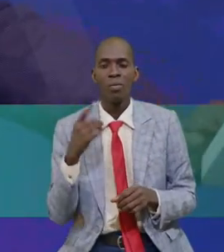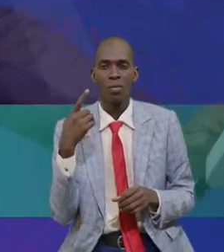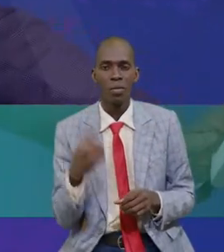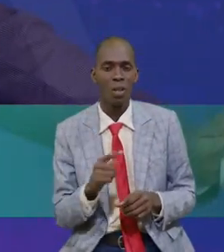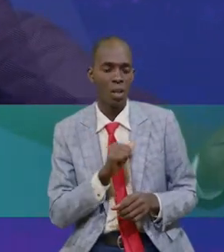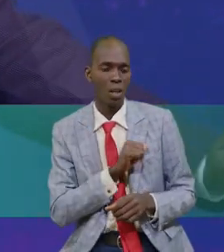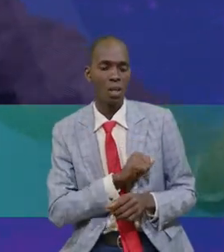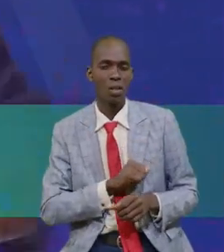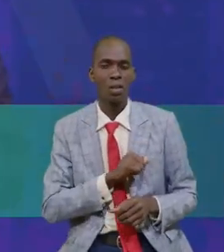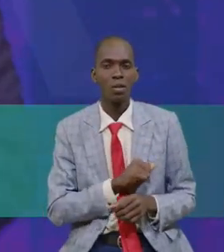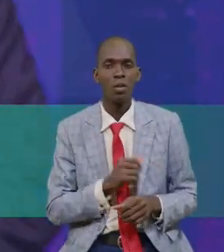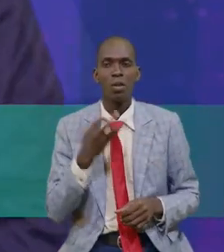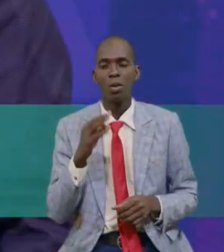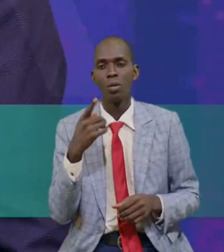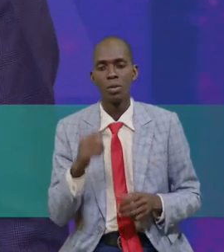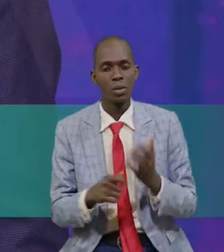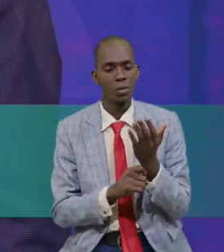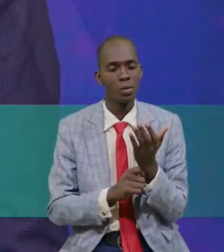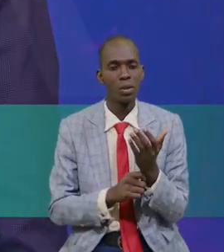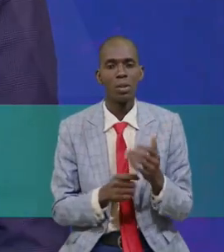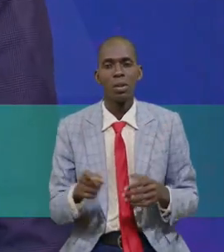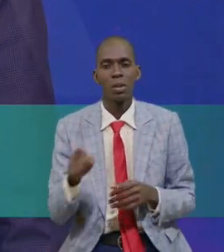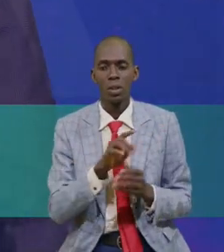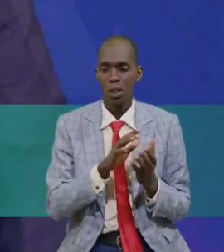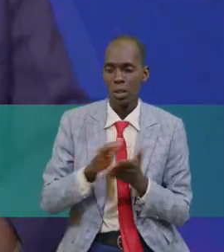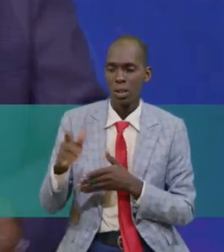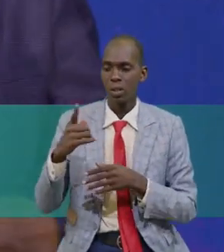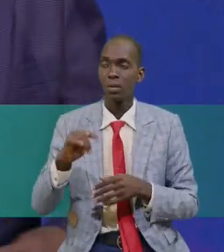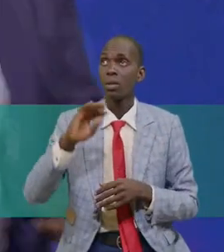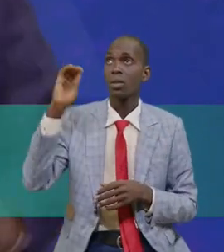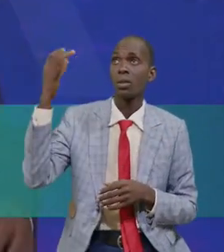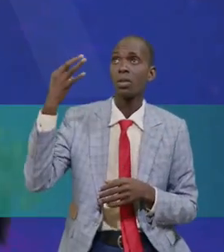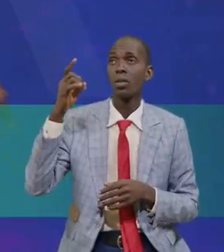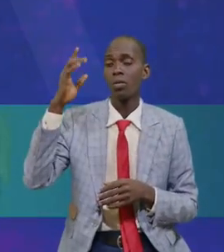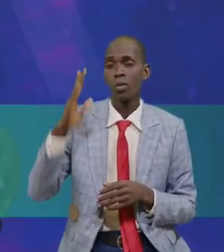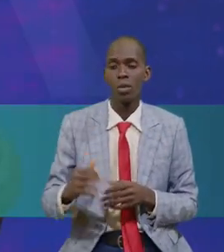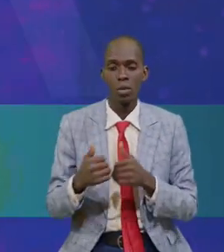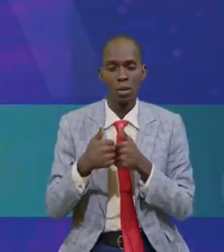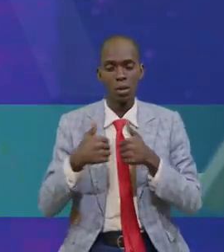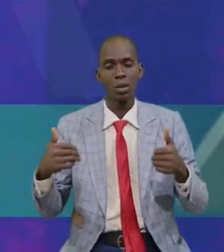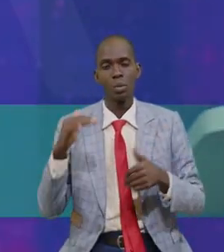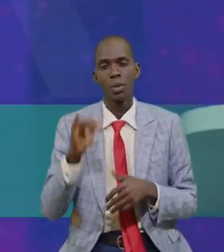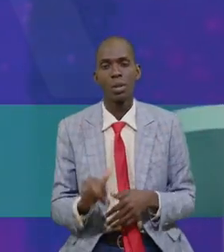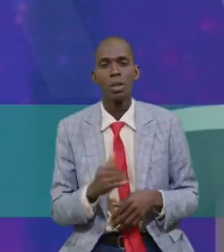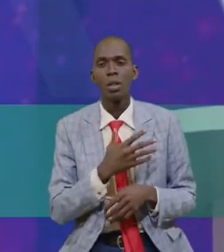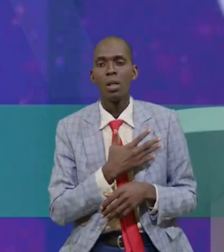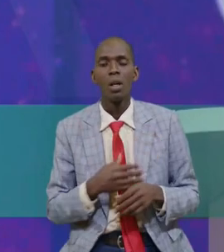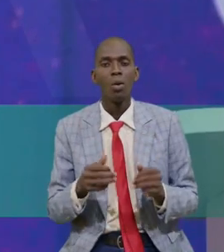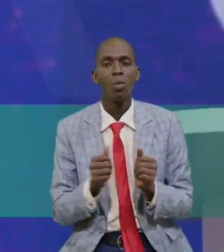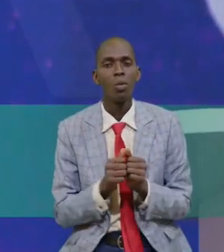attitude of the flesh. They leave the grace of God apart and with a